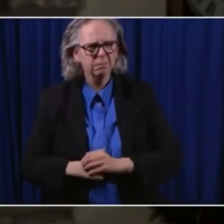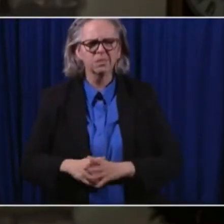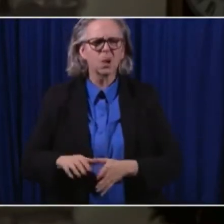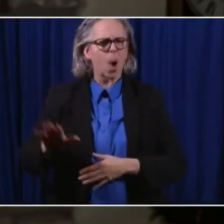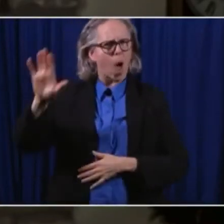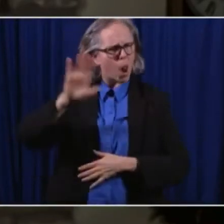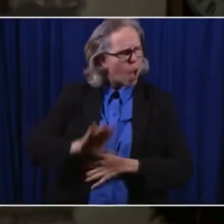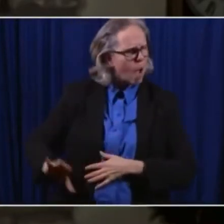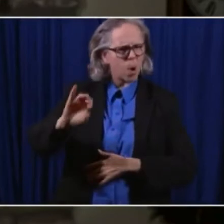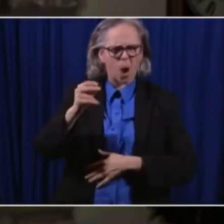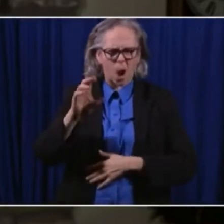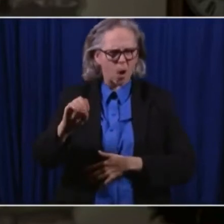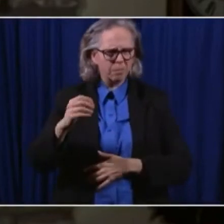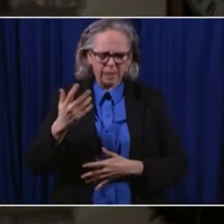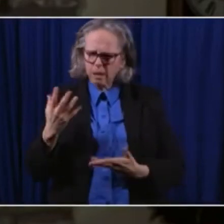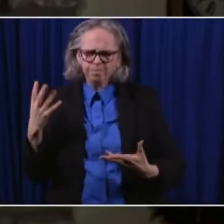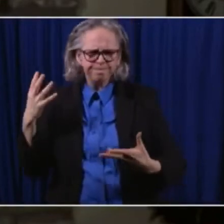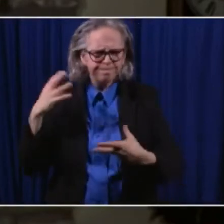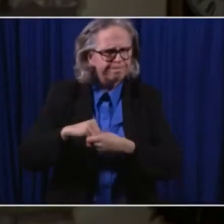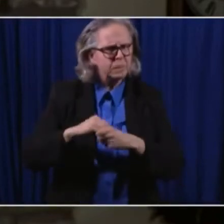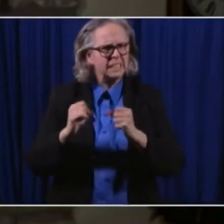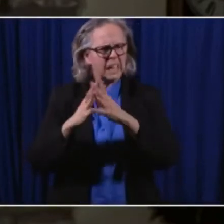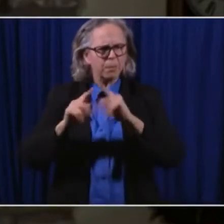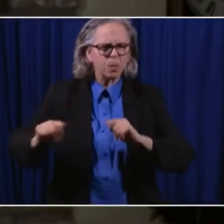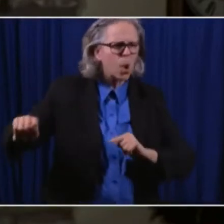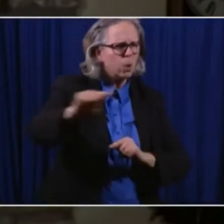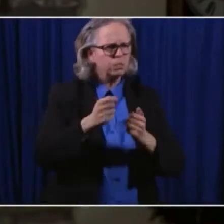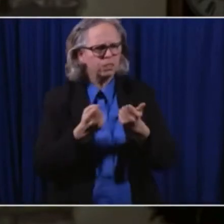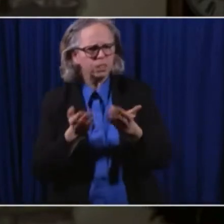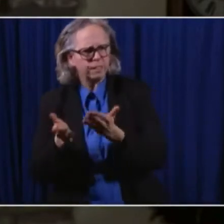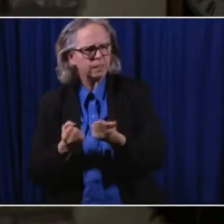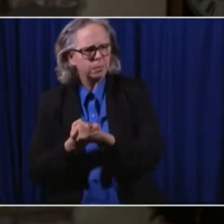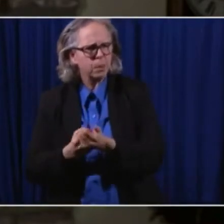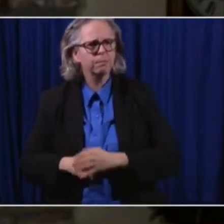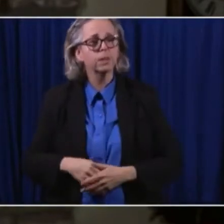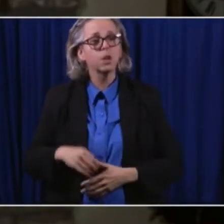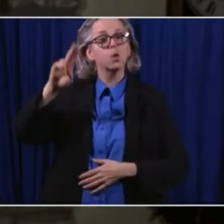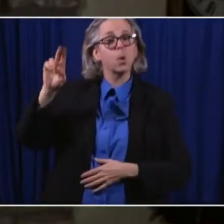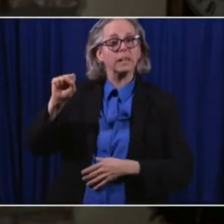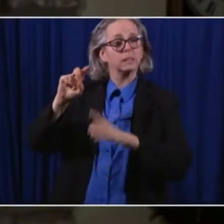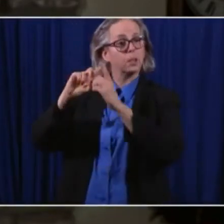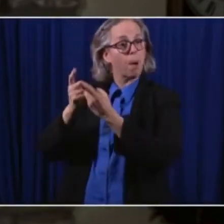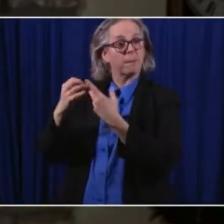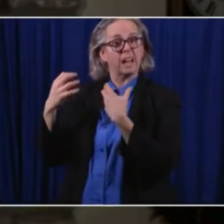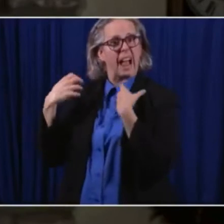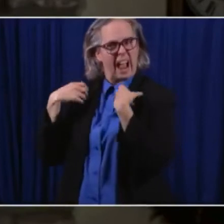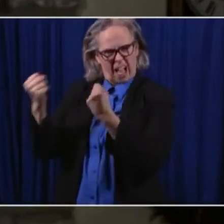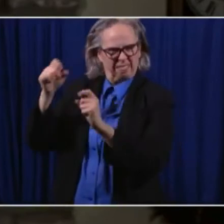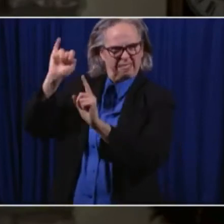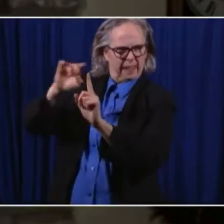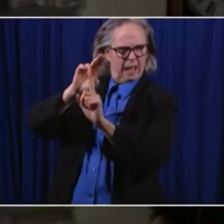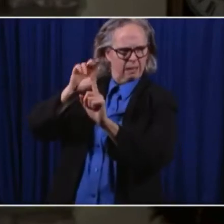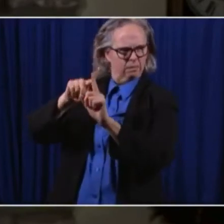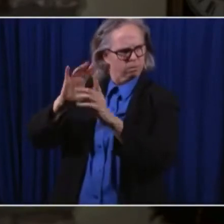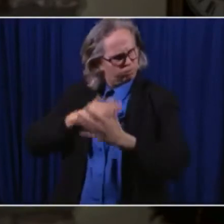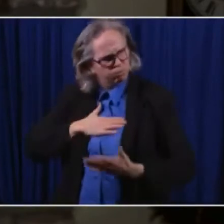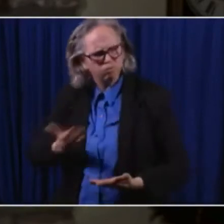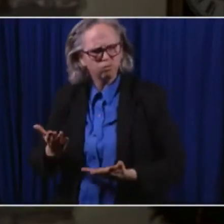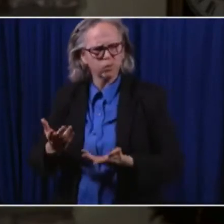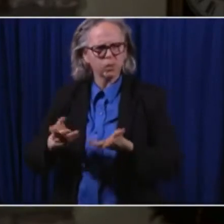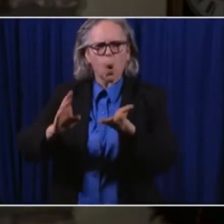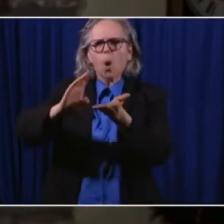heard from the U.S. Department of Health and Human Services that the National Guard has received a waiver that allows them to help in the